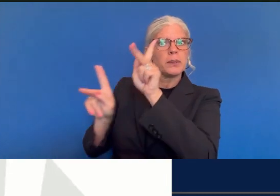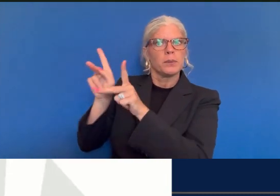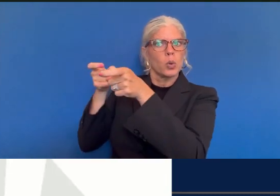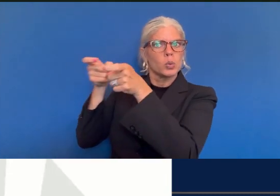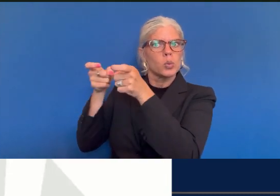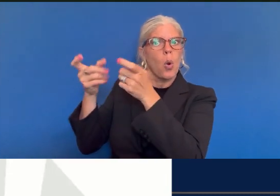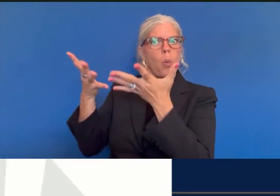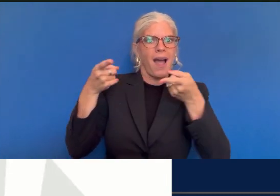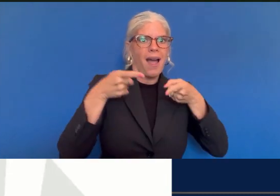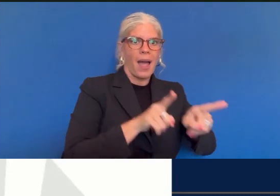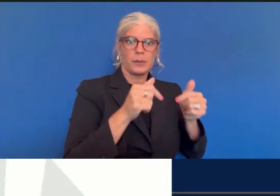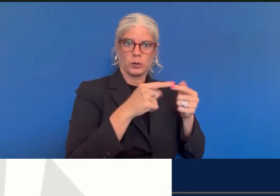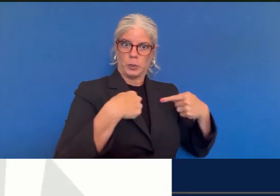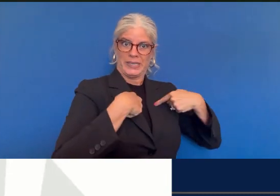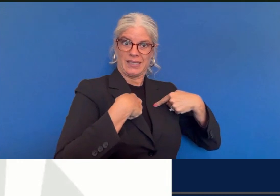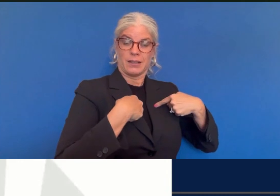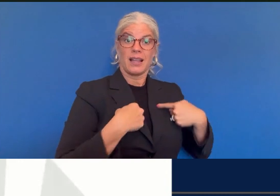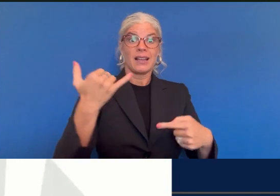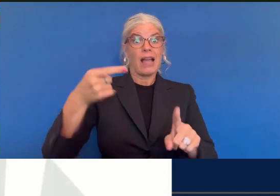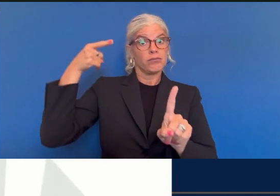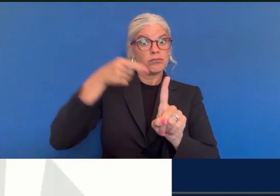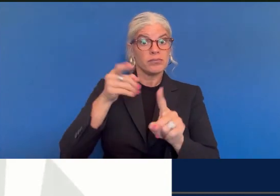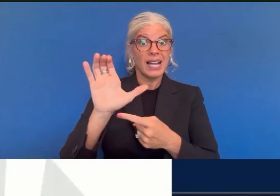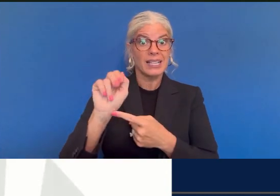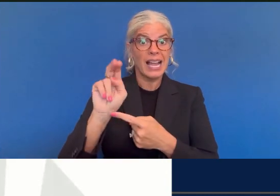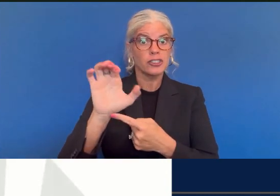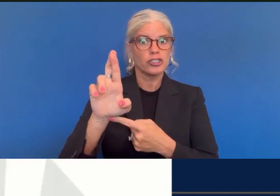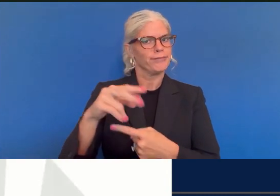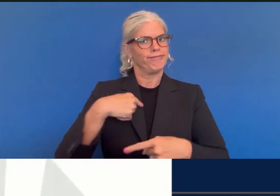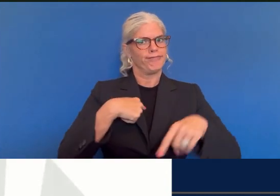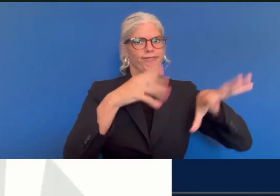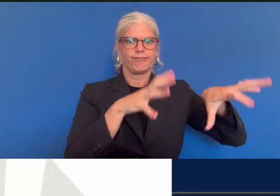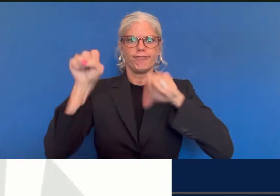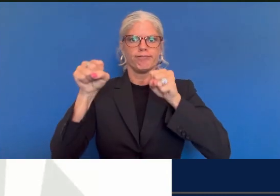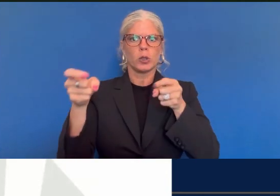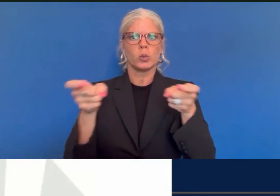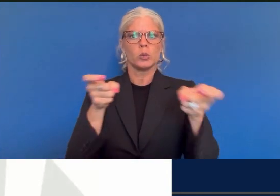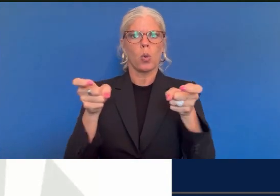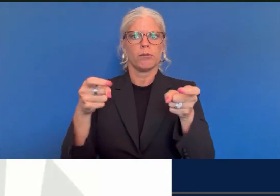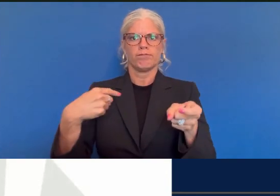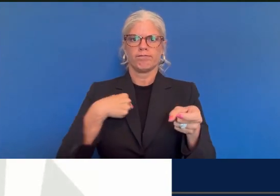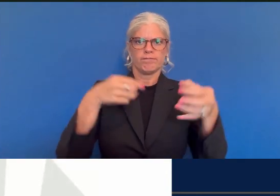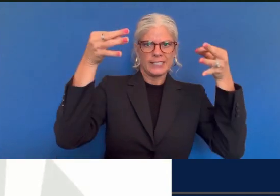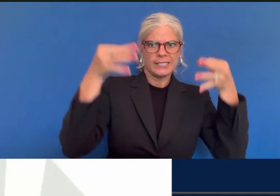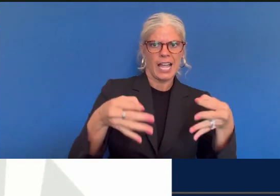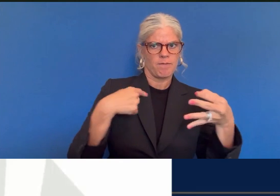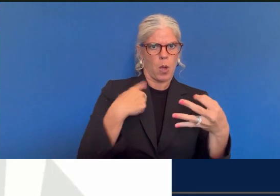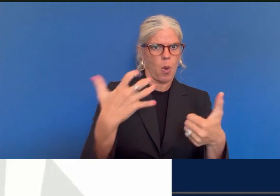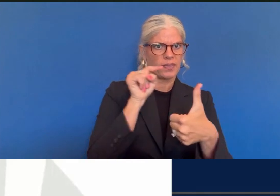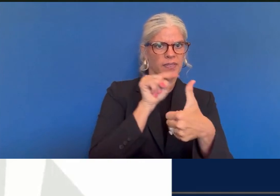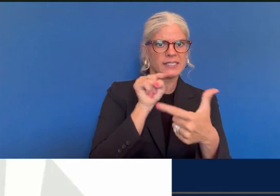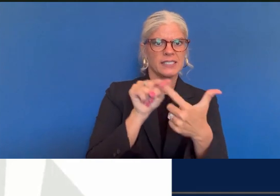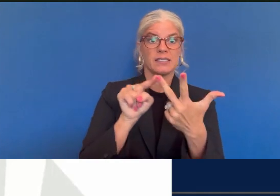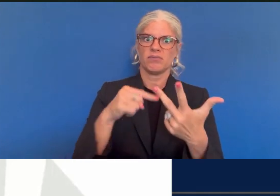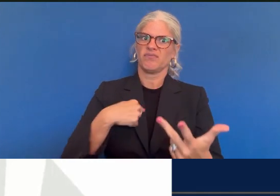decisions that I wanted. And I felt that very empowering. I think it's different because I had